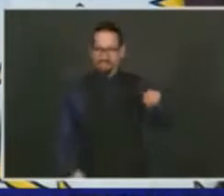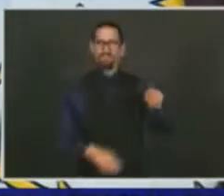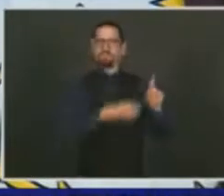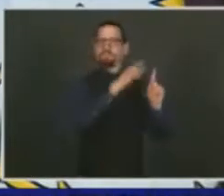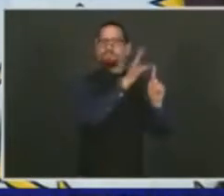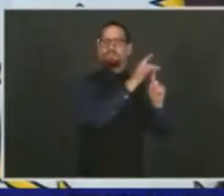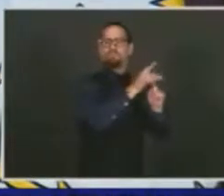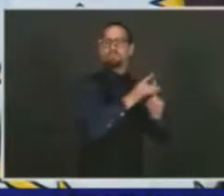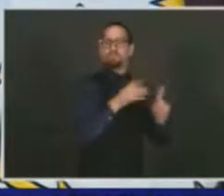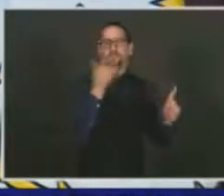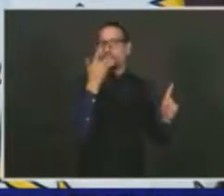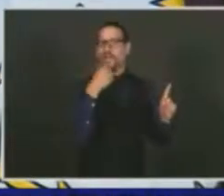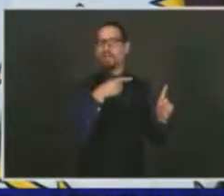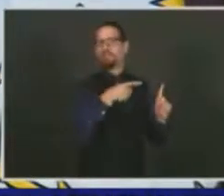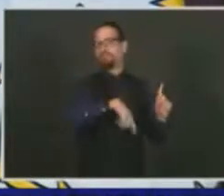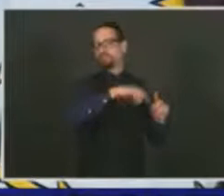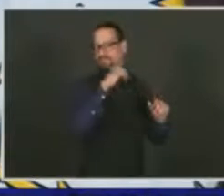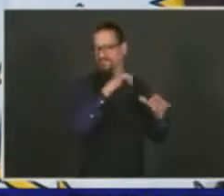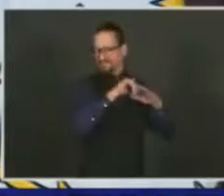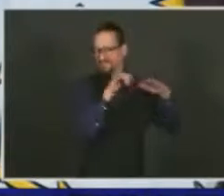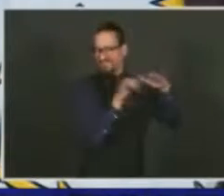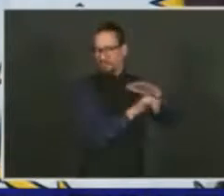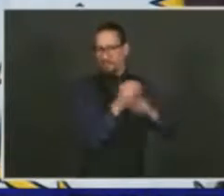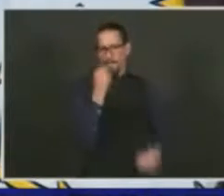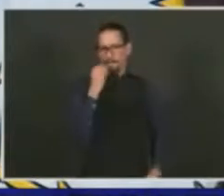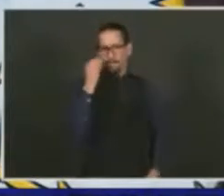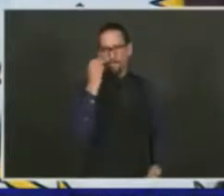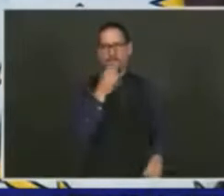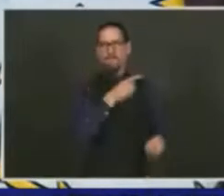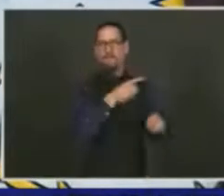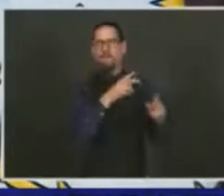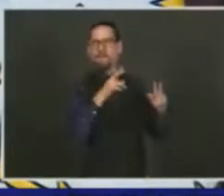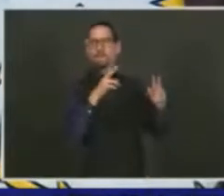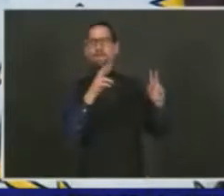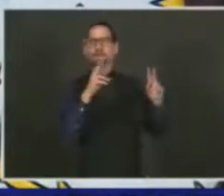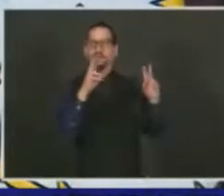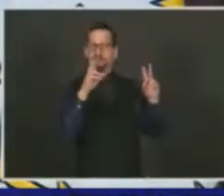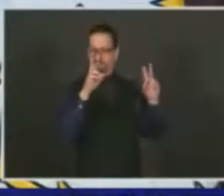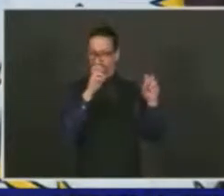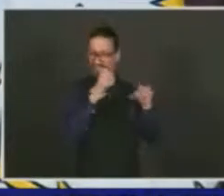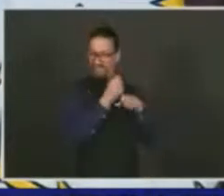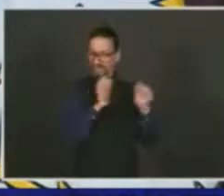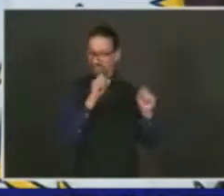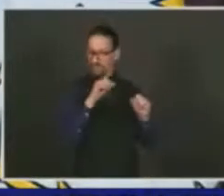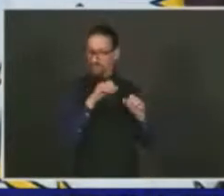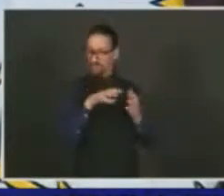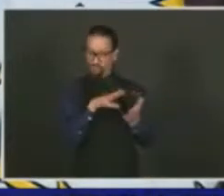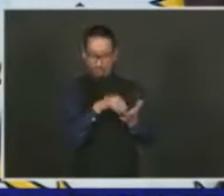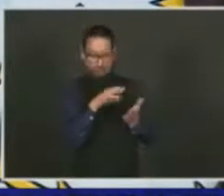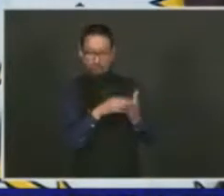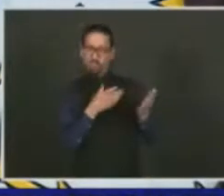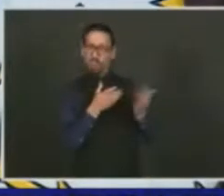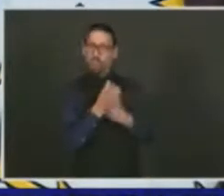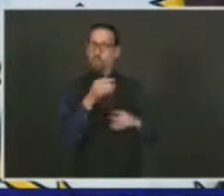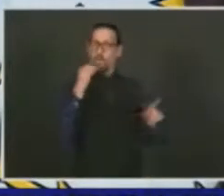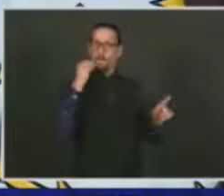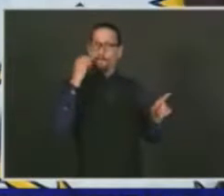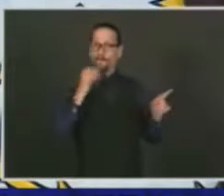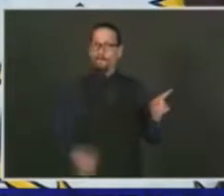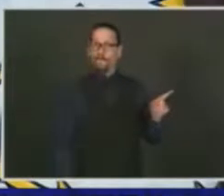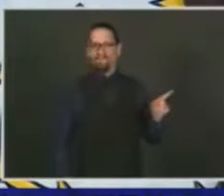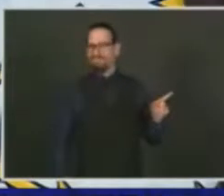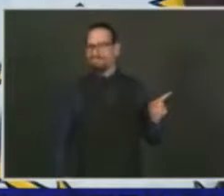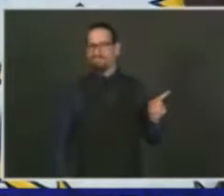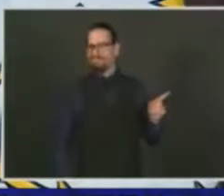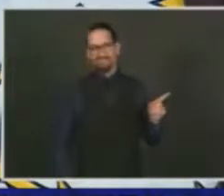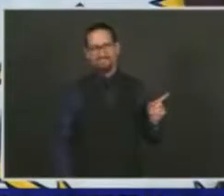It's not at all clear that it's quote unquote safer for kids to learn from home. If they're in high school, they might